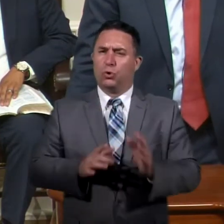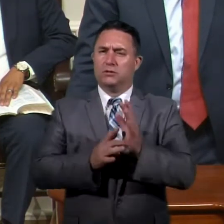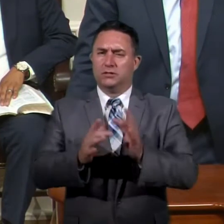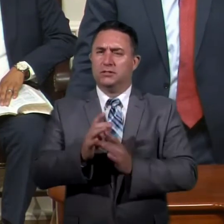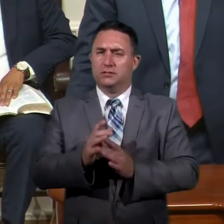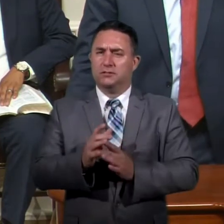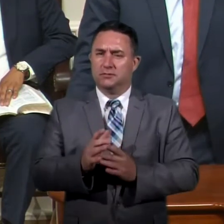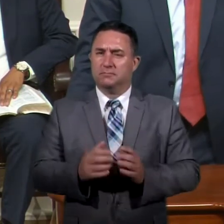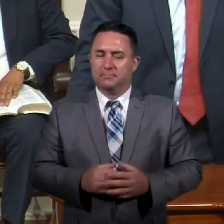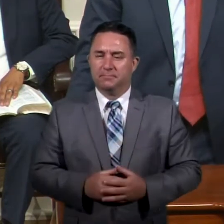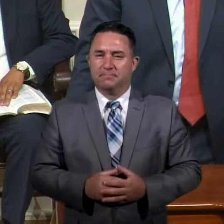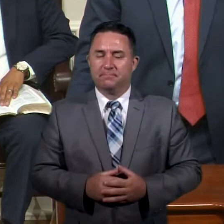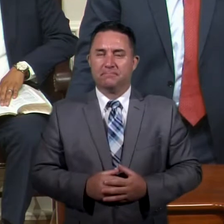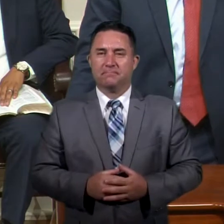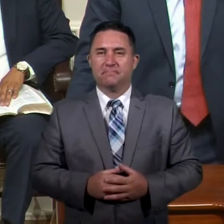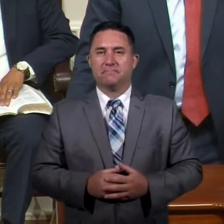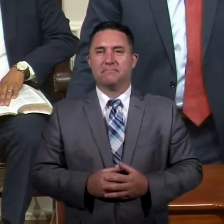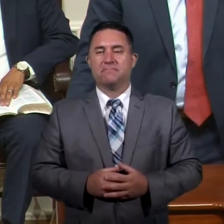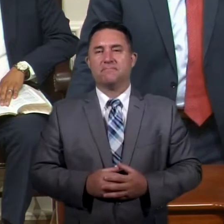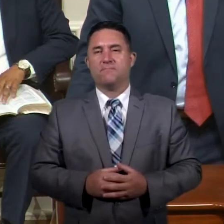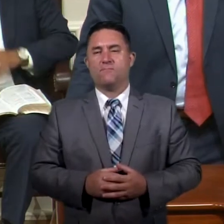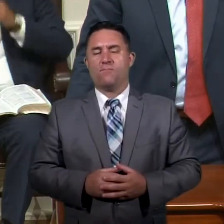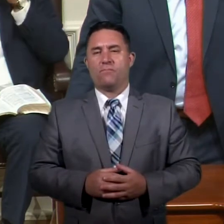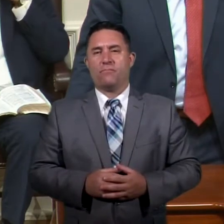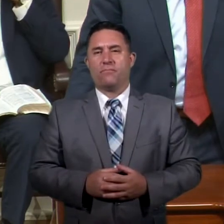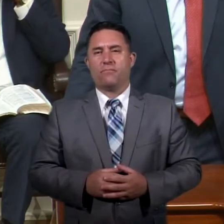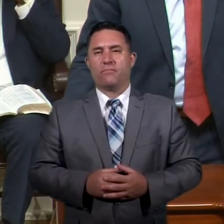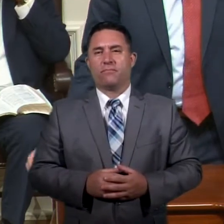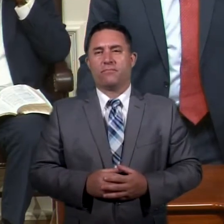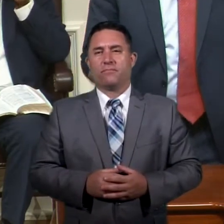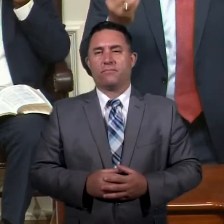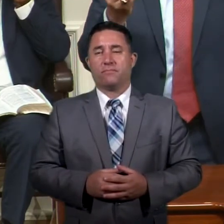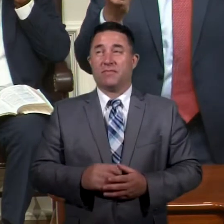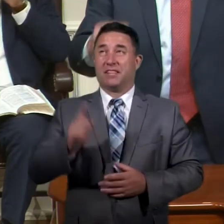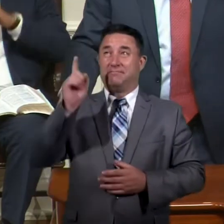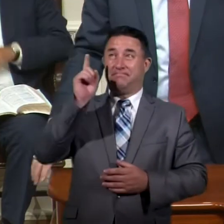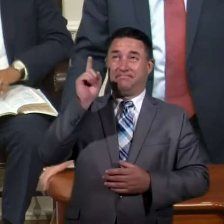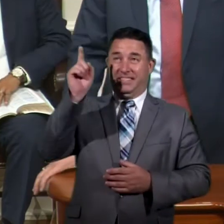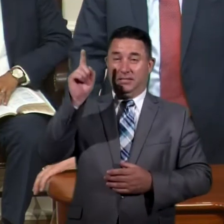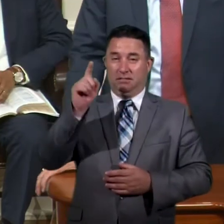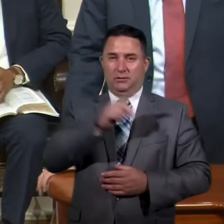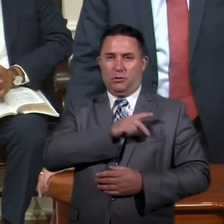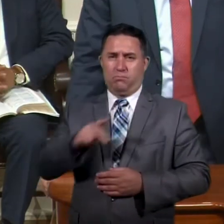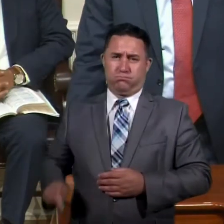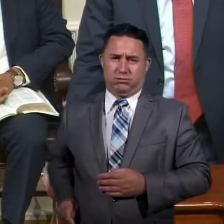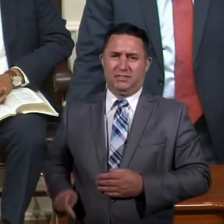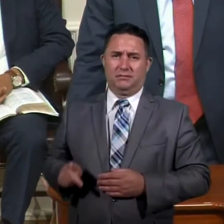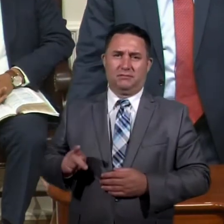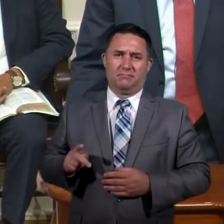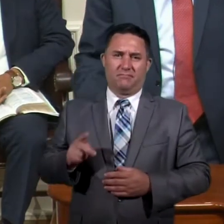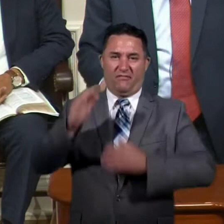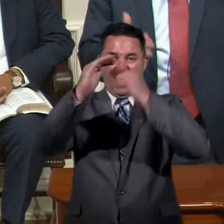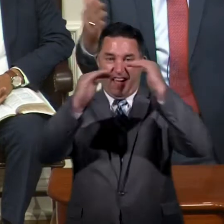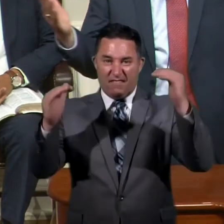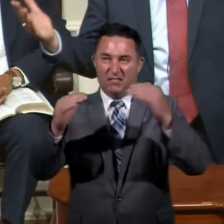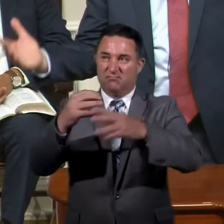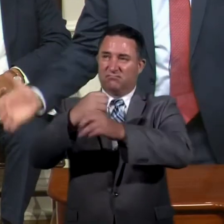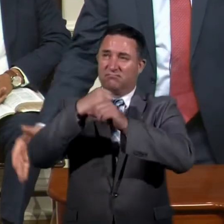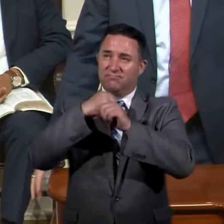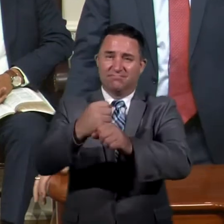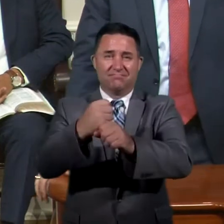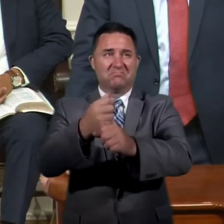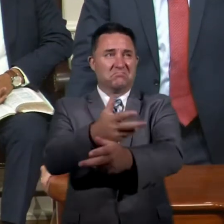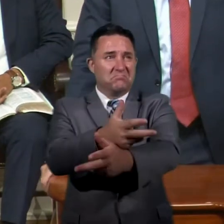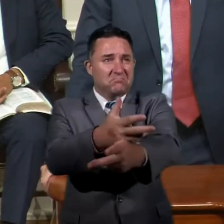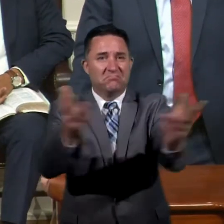Nomás hablarles acerca de nuestro precioso Salvador. He's the Prince of Heaven. Él es el príncipe del cielo. He's the Creator of the